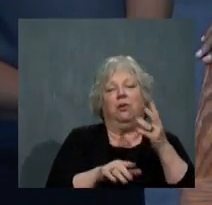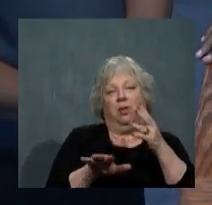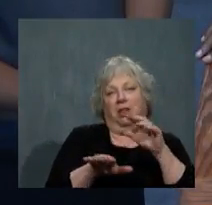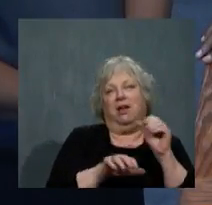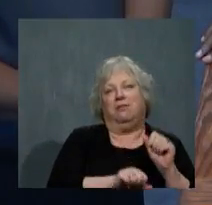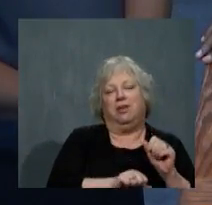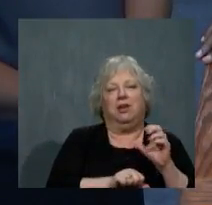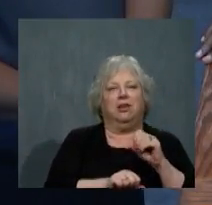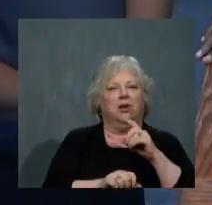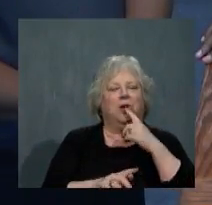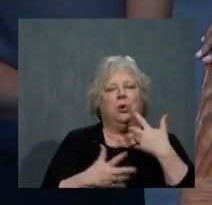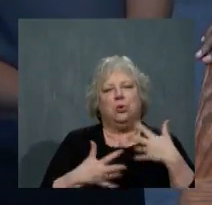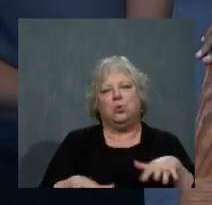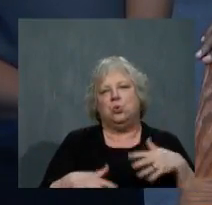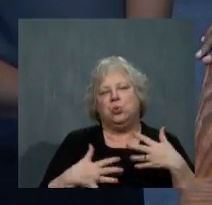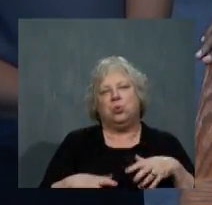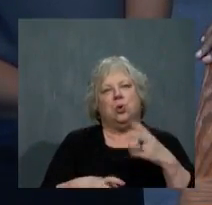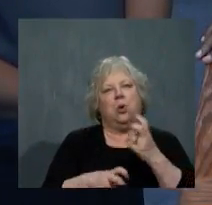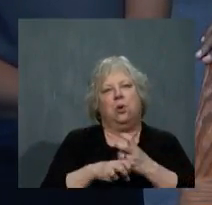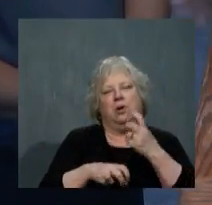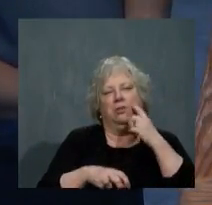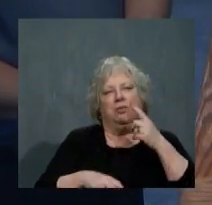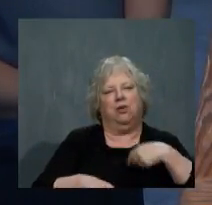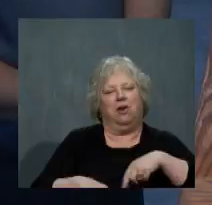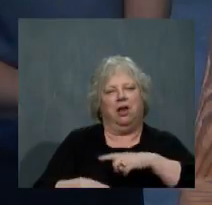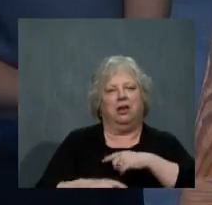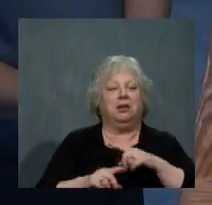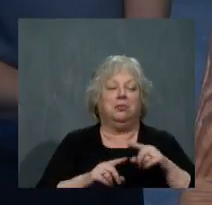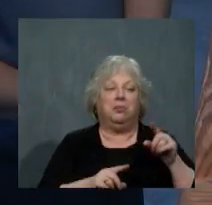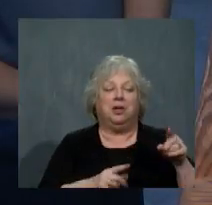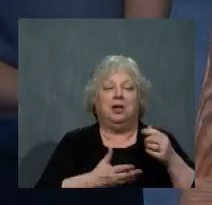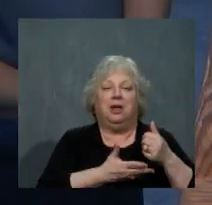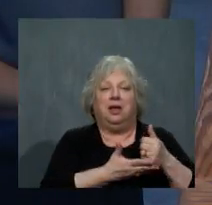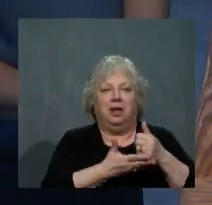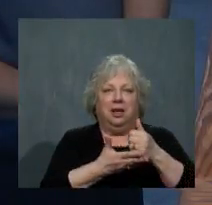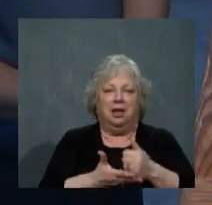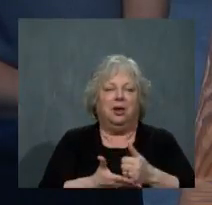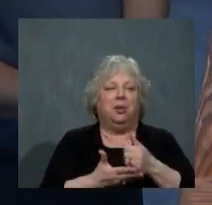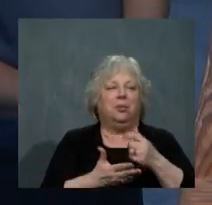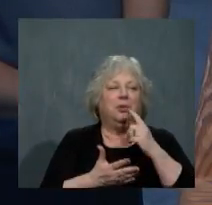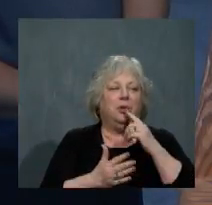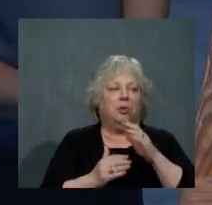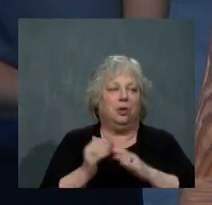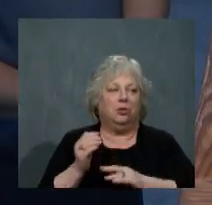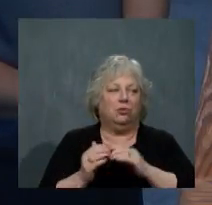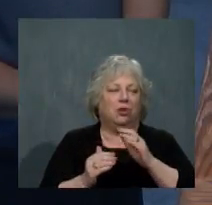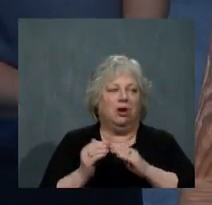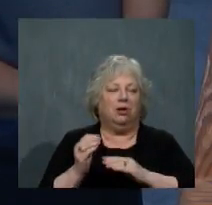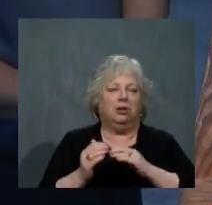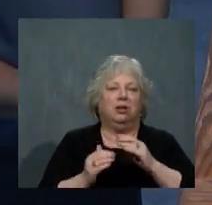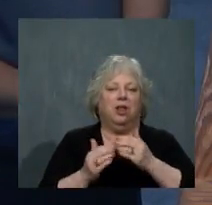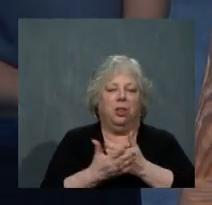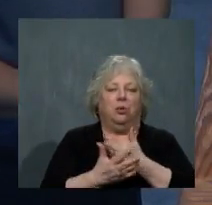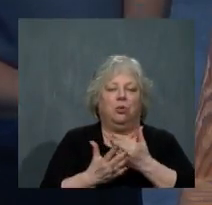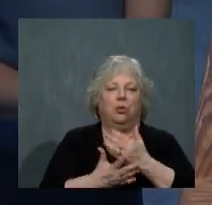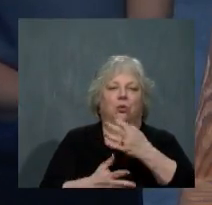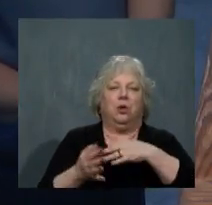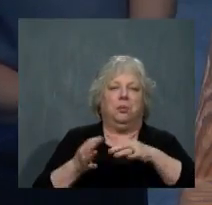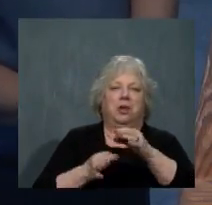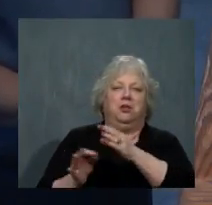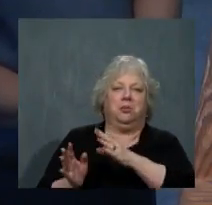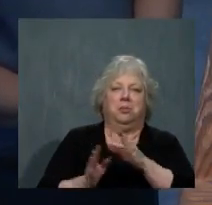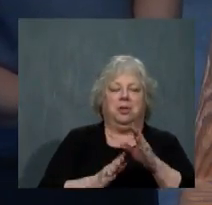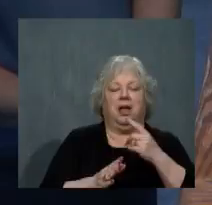a huge blow for us, but at a time when we're trying. But he did help to construct the new replacement plan that we have in